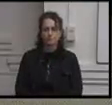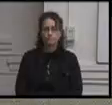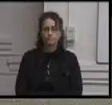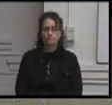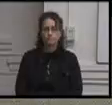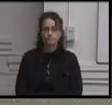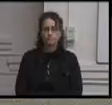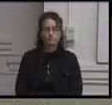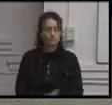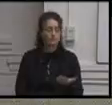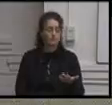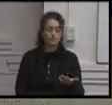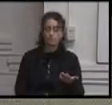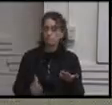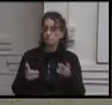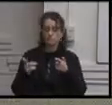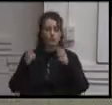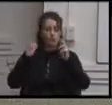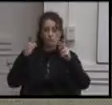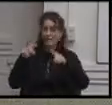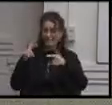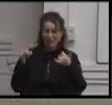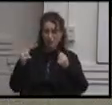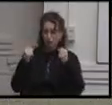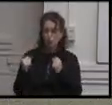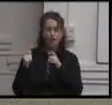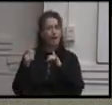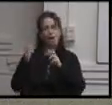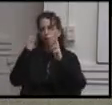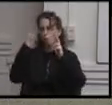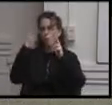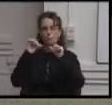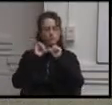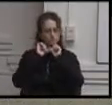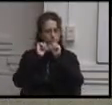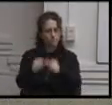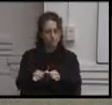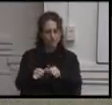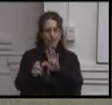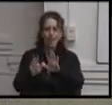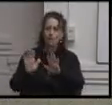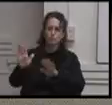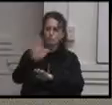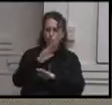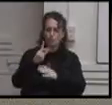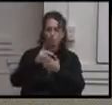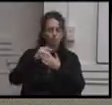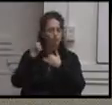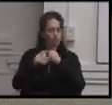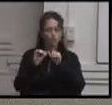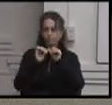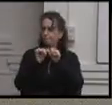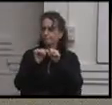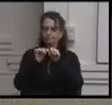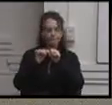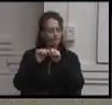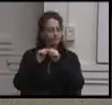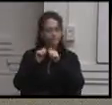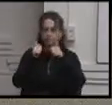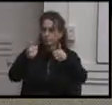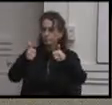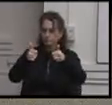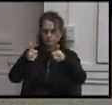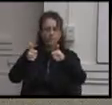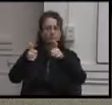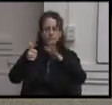hopefully the committee structure will remain strong and the projects will remain on task, and we can